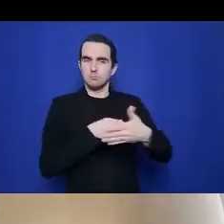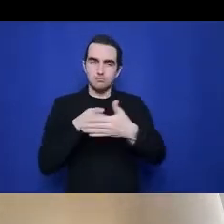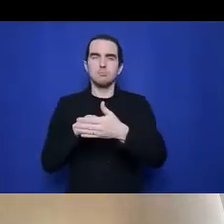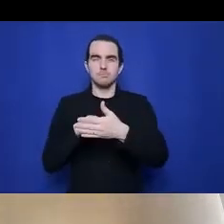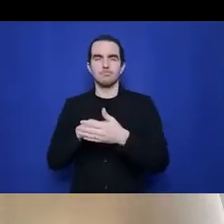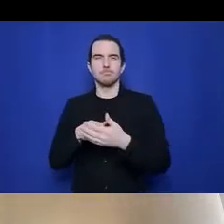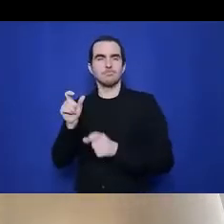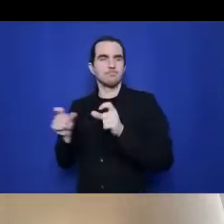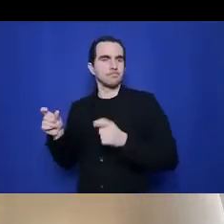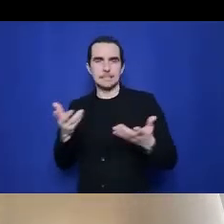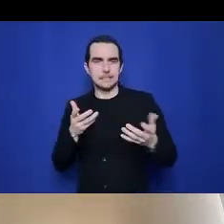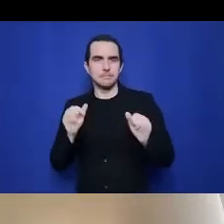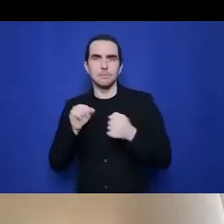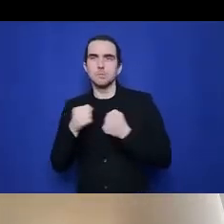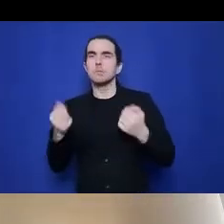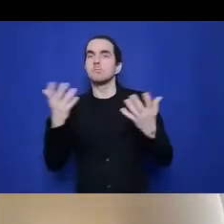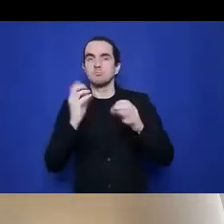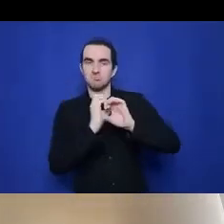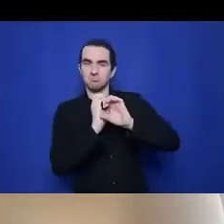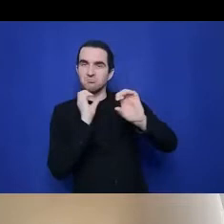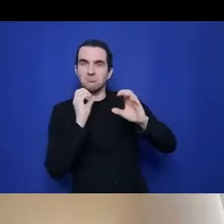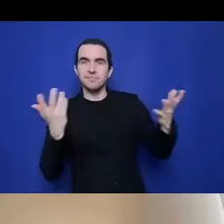again, attitudinal. Okay, next slide.